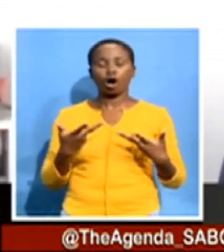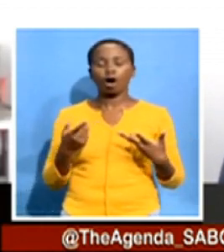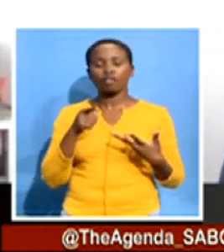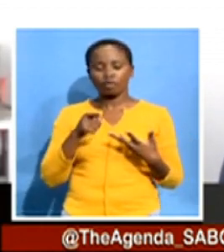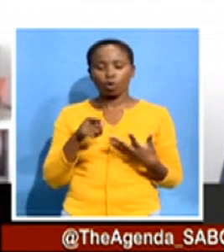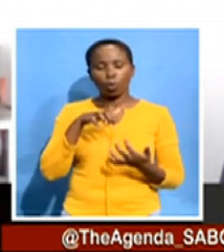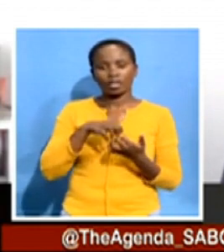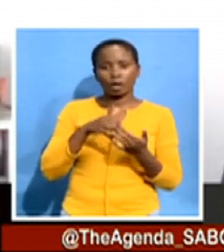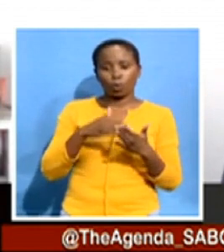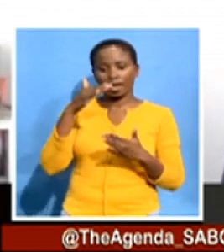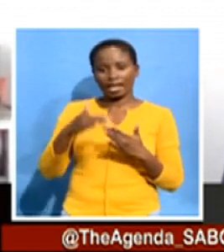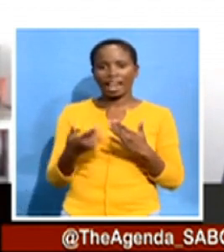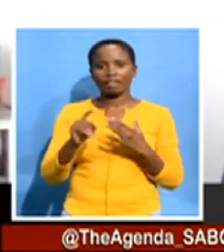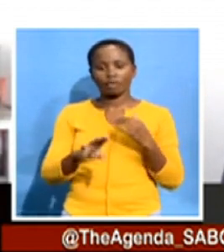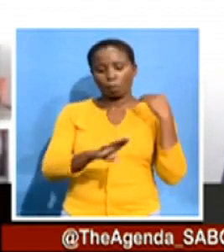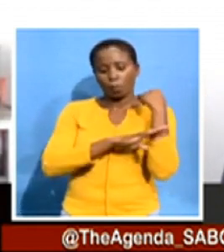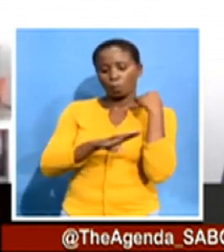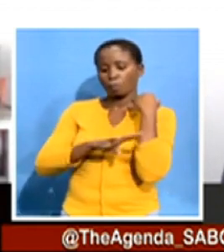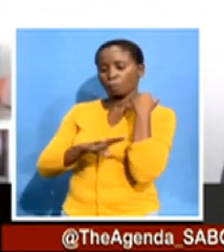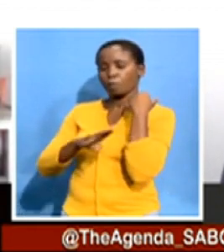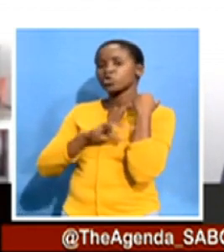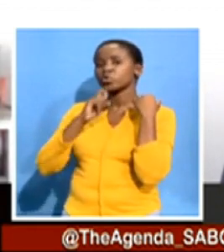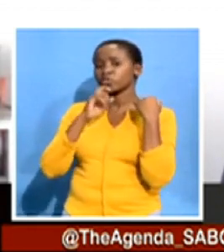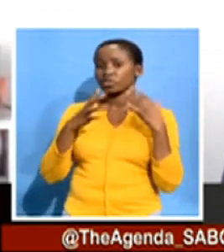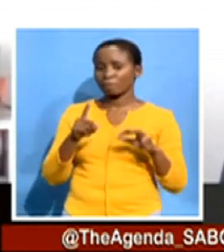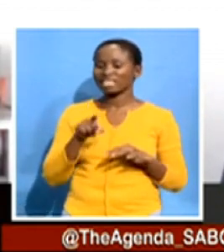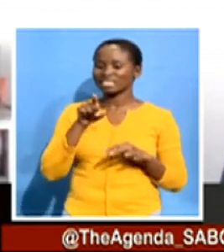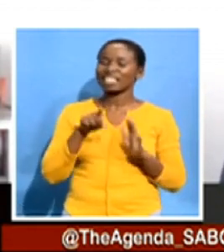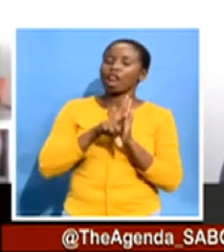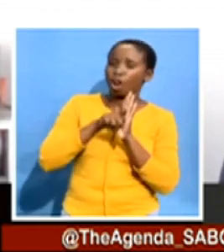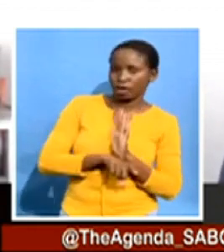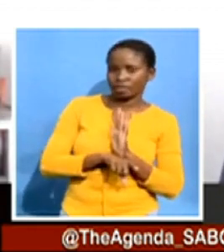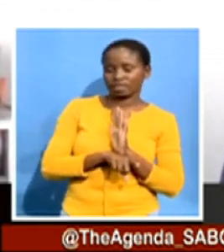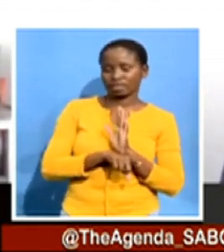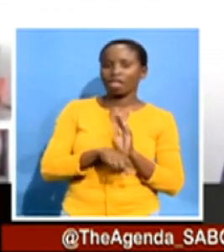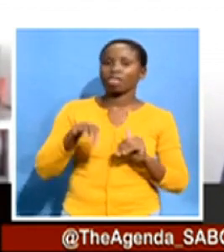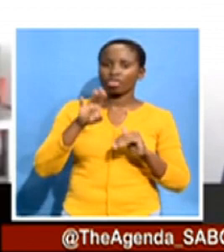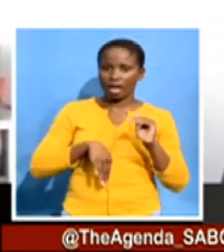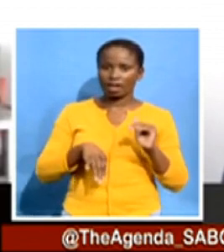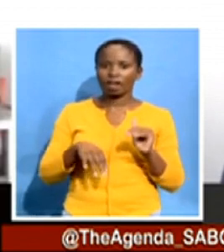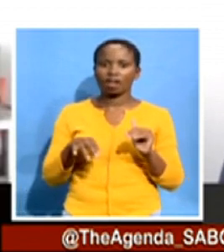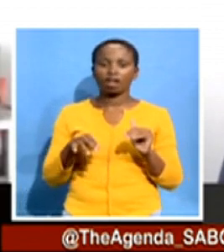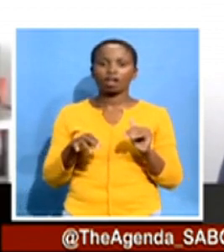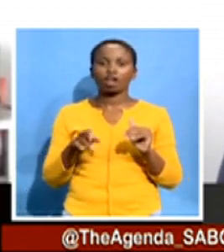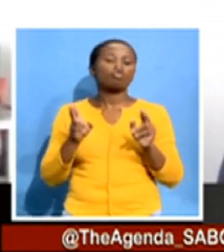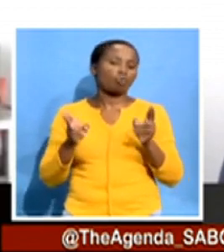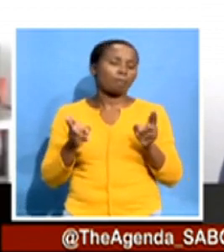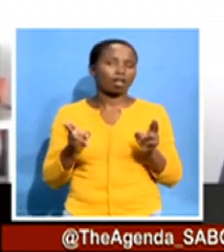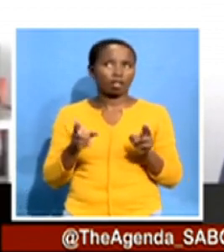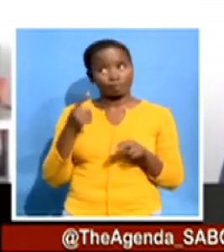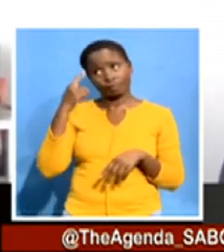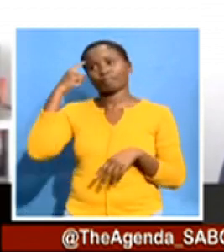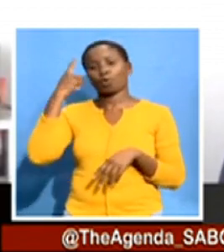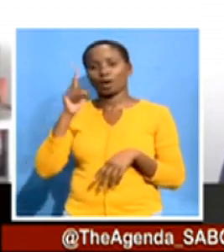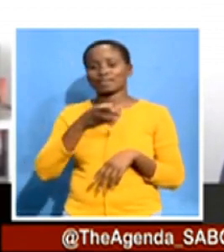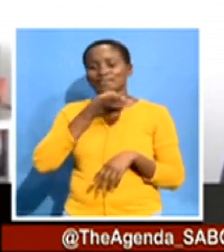utilization was less than it would have been in the absence of what we think the alcohol restrictions and also